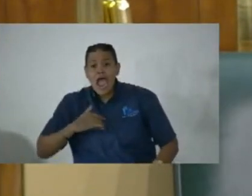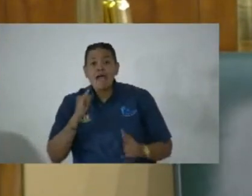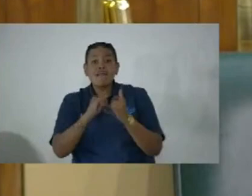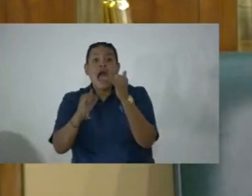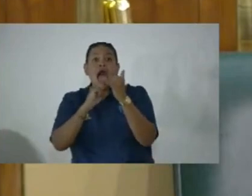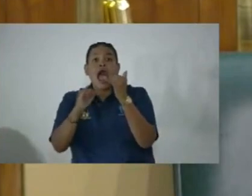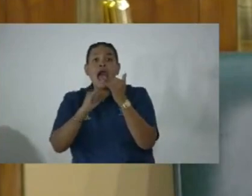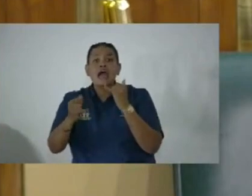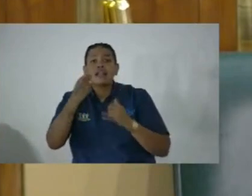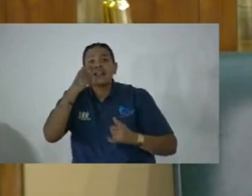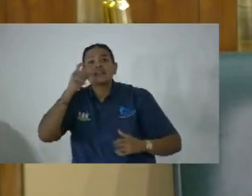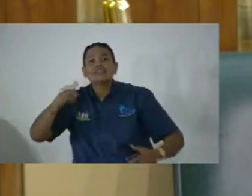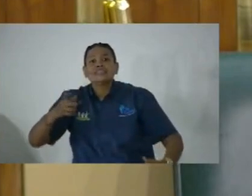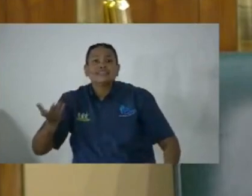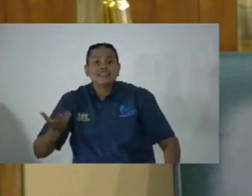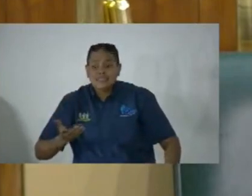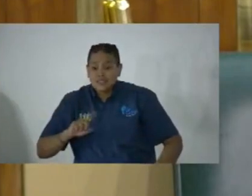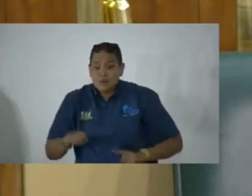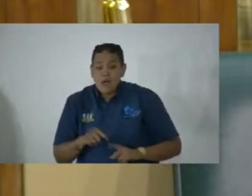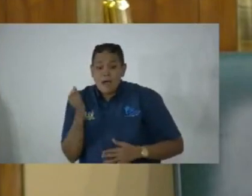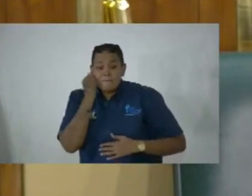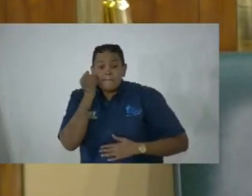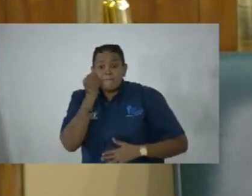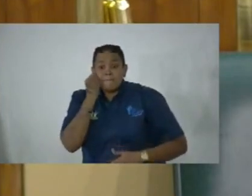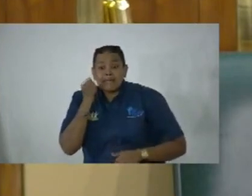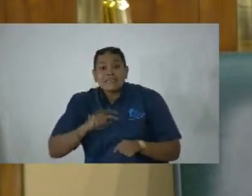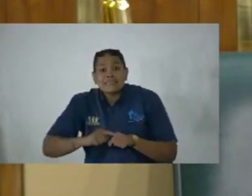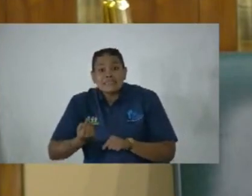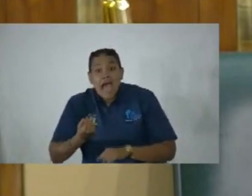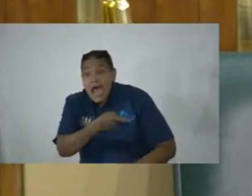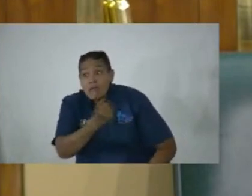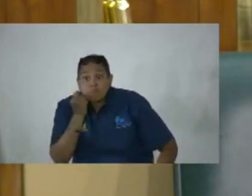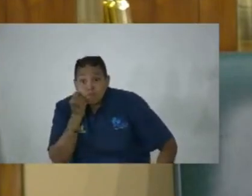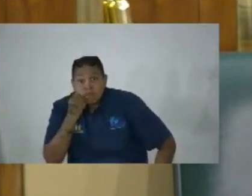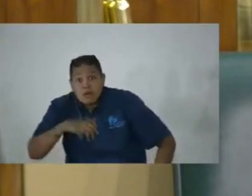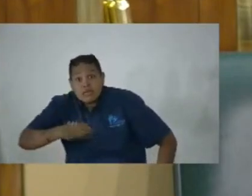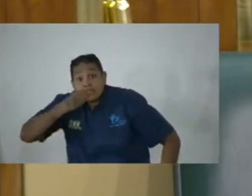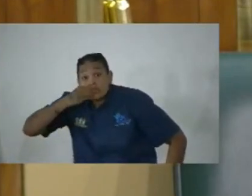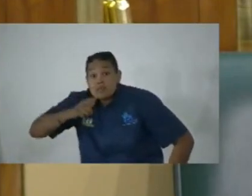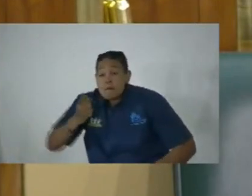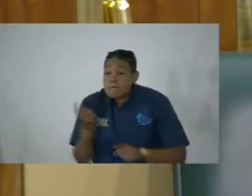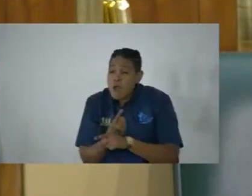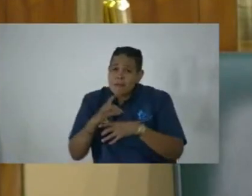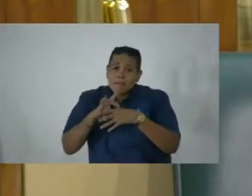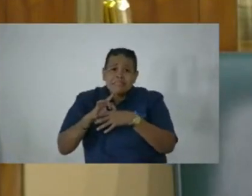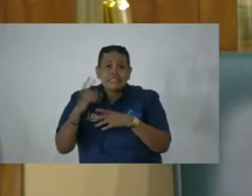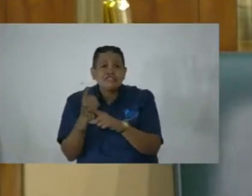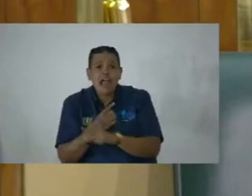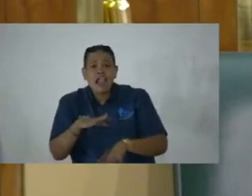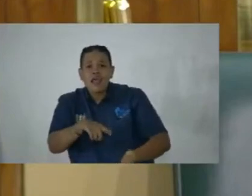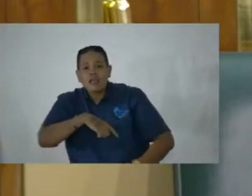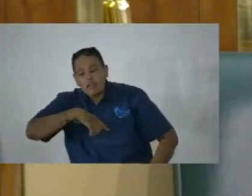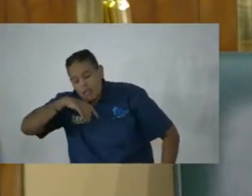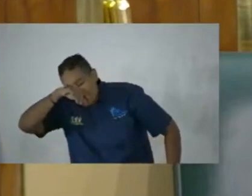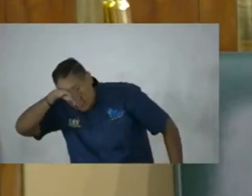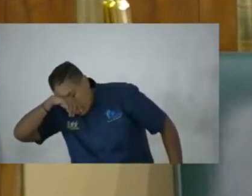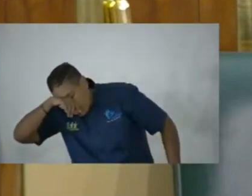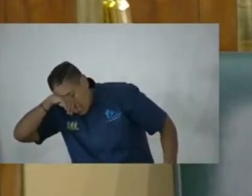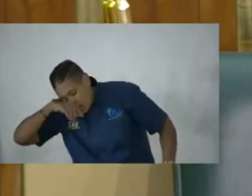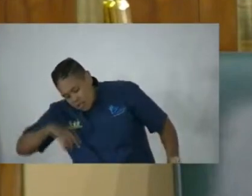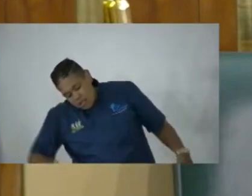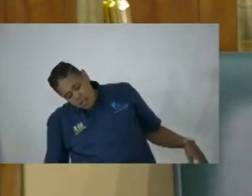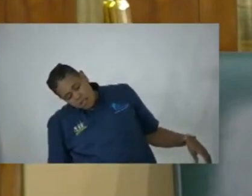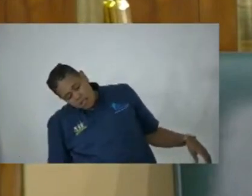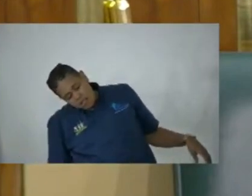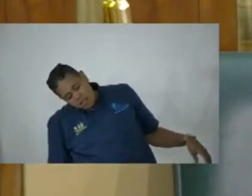deficiency. That once their menstrual thing have started and they're not eating proper meals, them basically lethargic for the